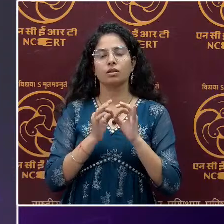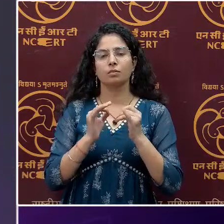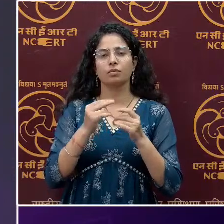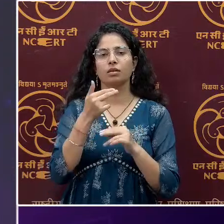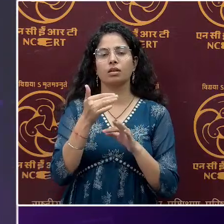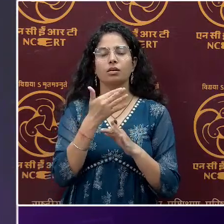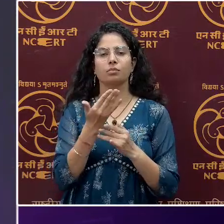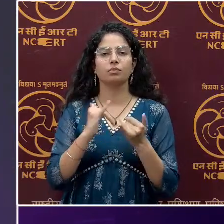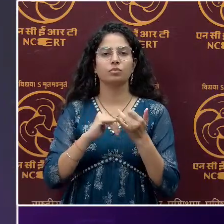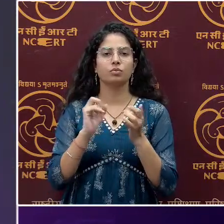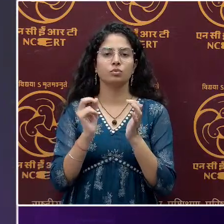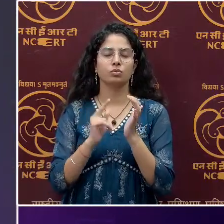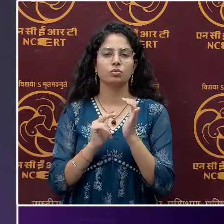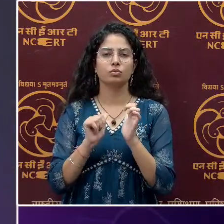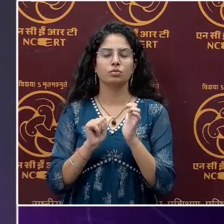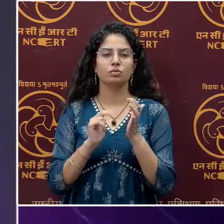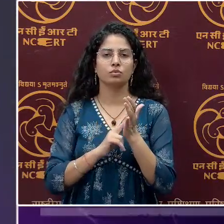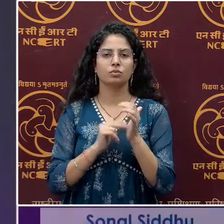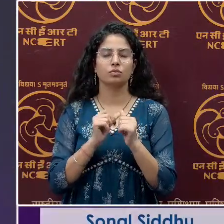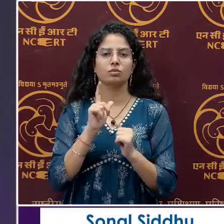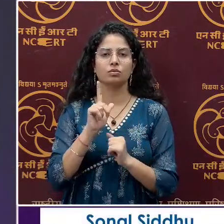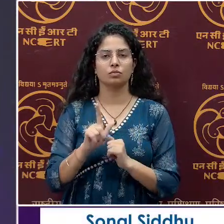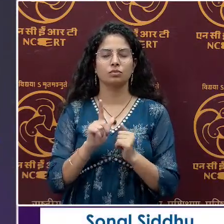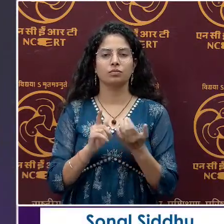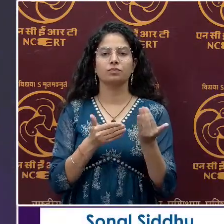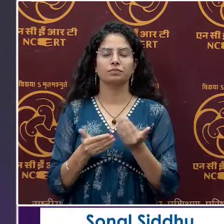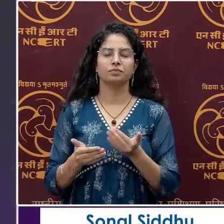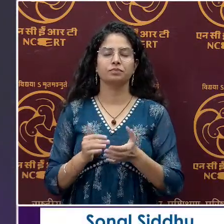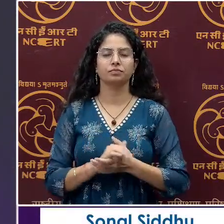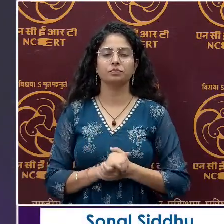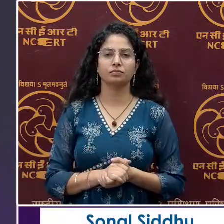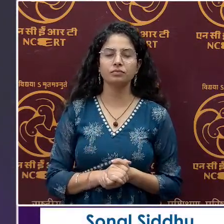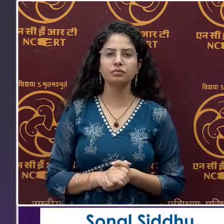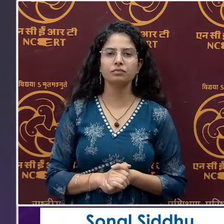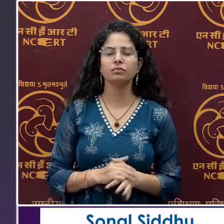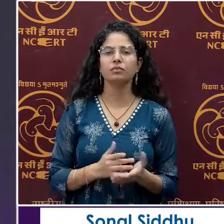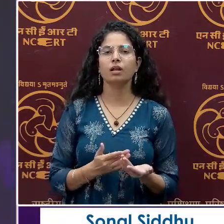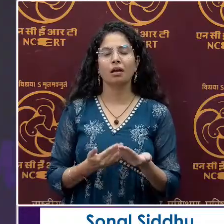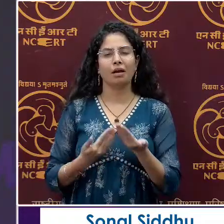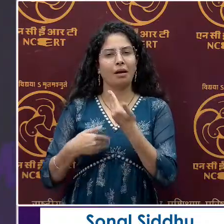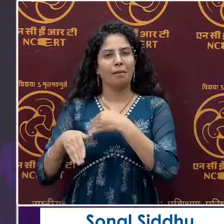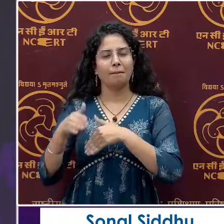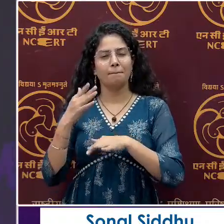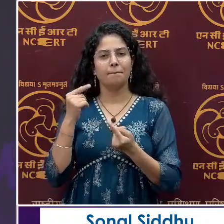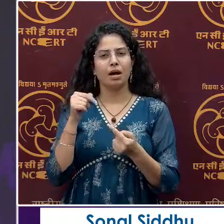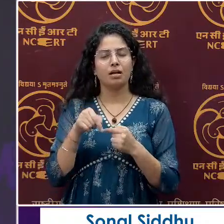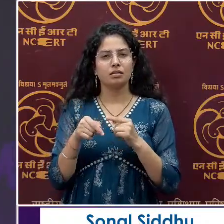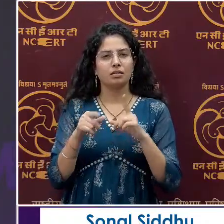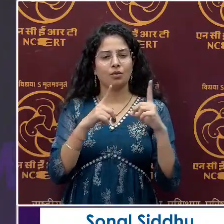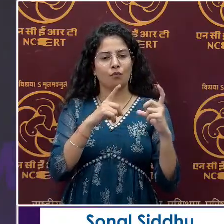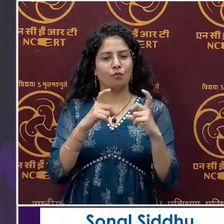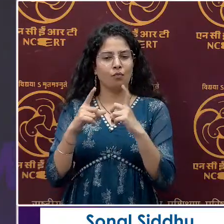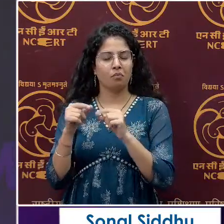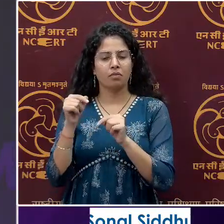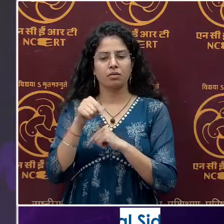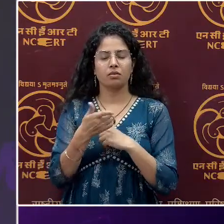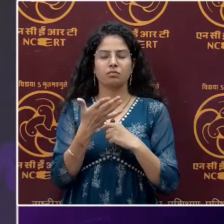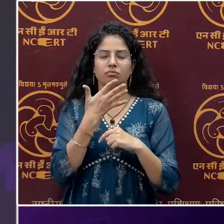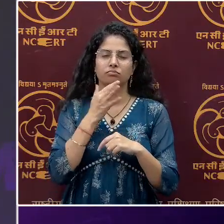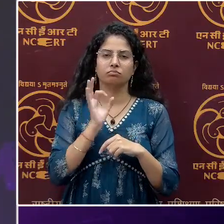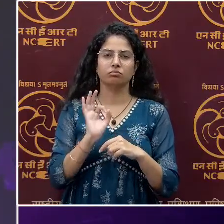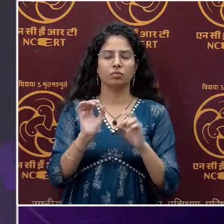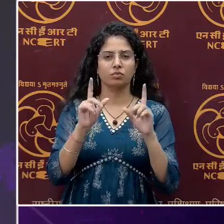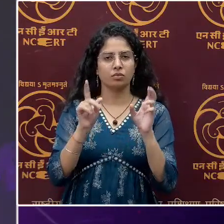Sonal. Sonal, namaskar and very warm welcome to you too. Ma'am, glimpses of the past, it's a very beautiful topic and I